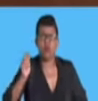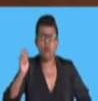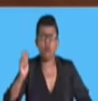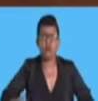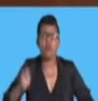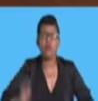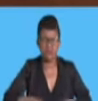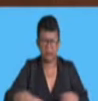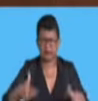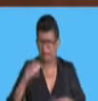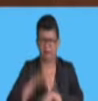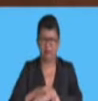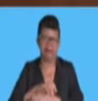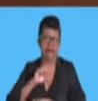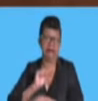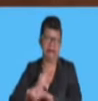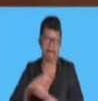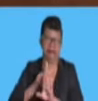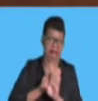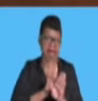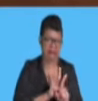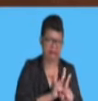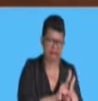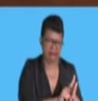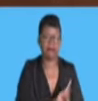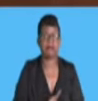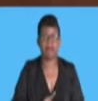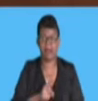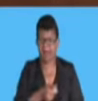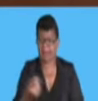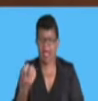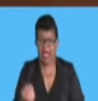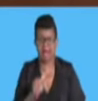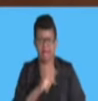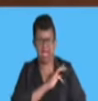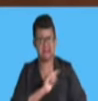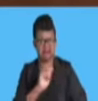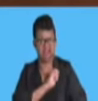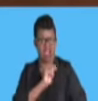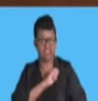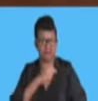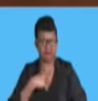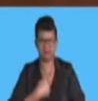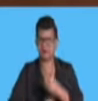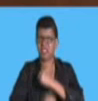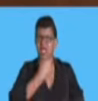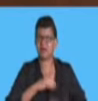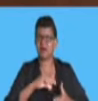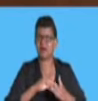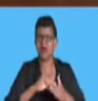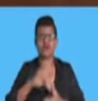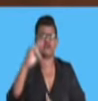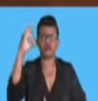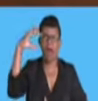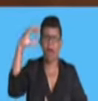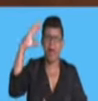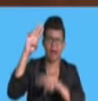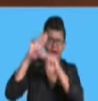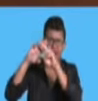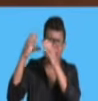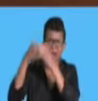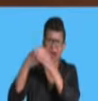they still had faith and trust in me and in Sodalpa. And I thank them most sincerely for their support, and